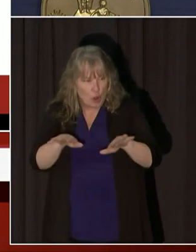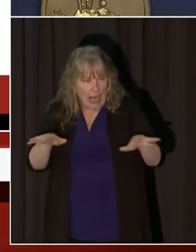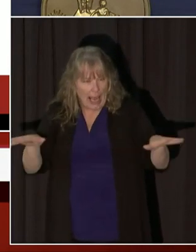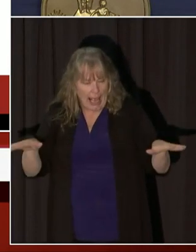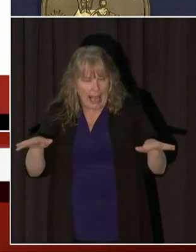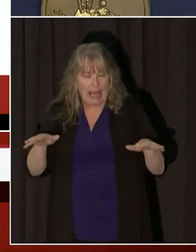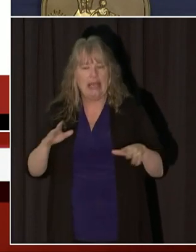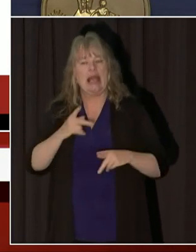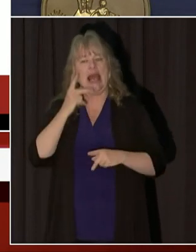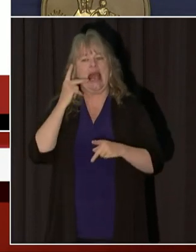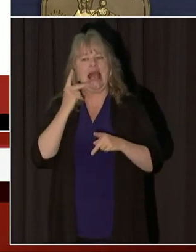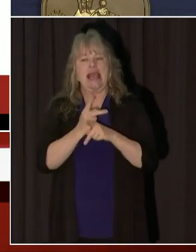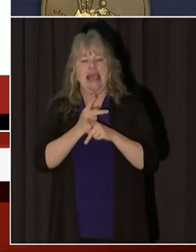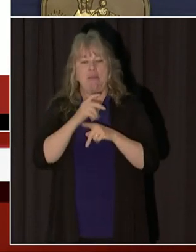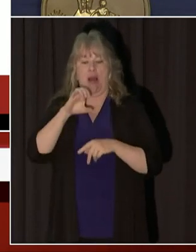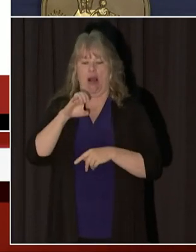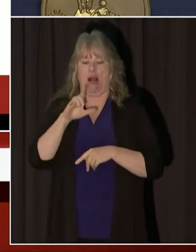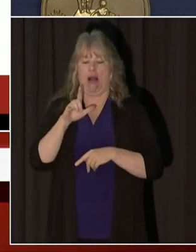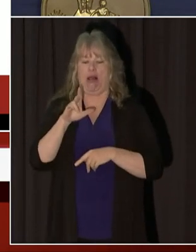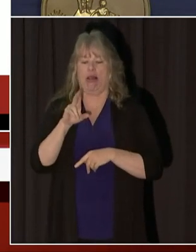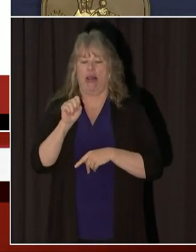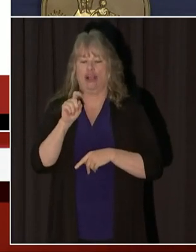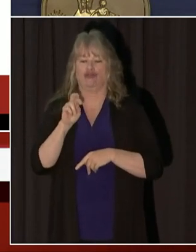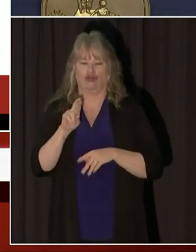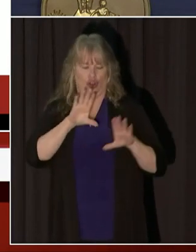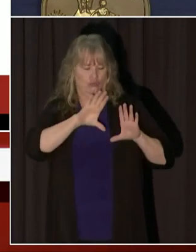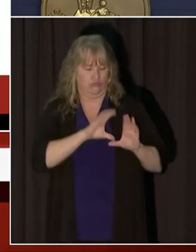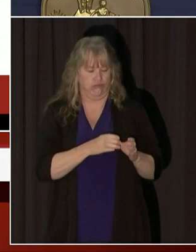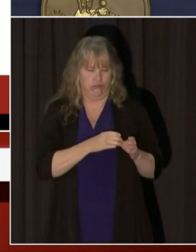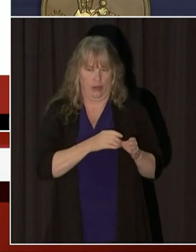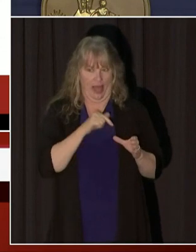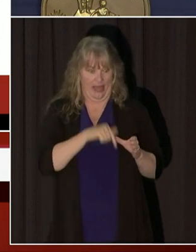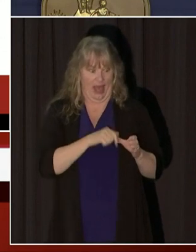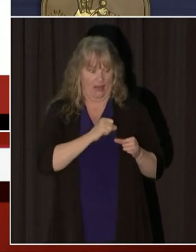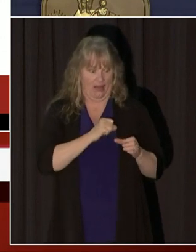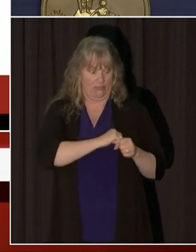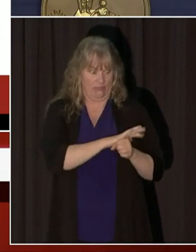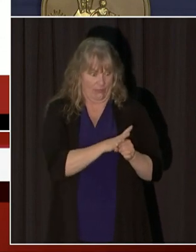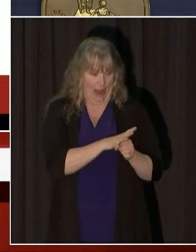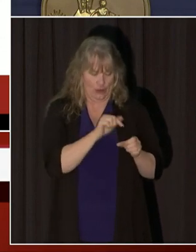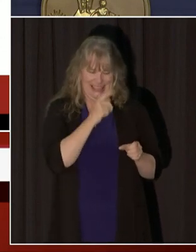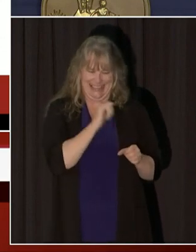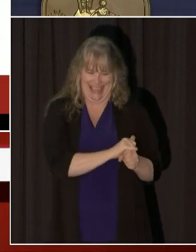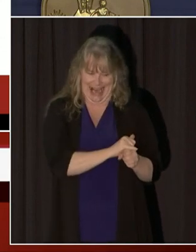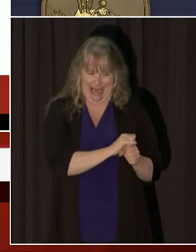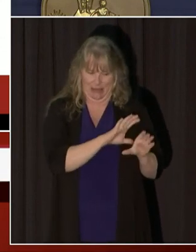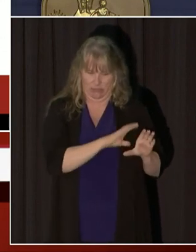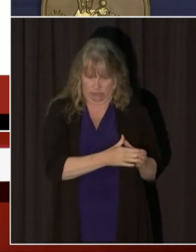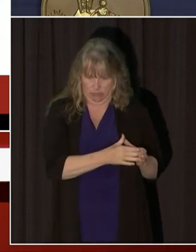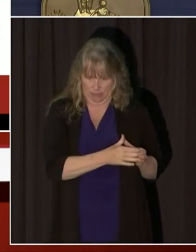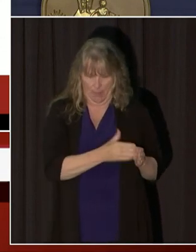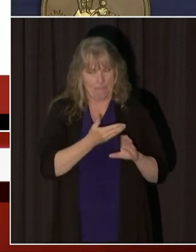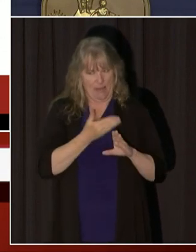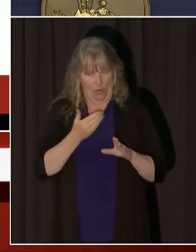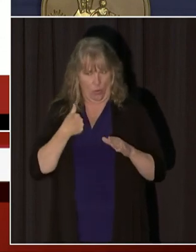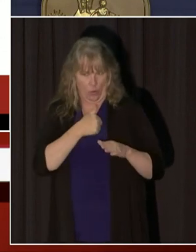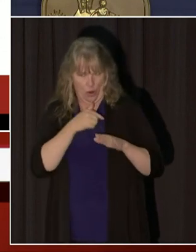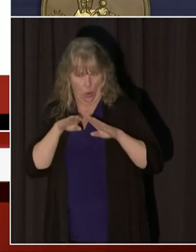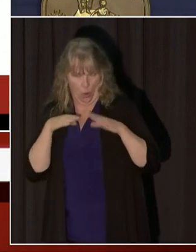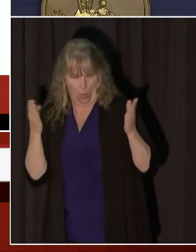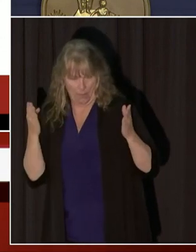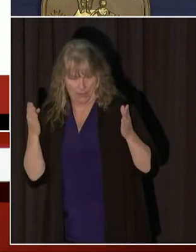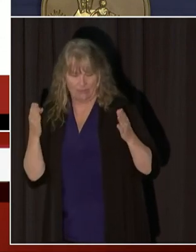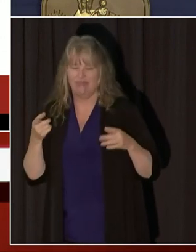isolated clusters of the virus as we begin a phased reopening. And obviously, we're not